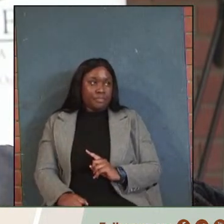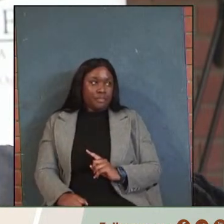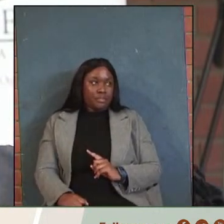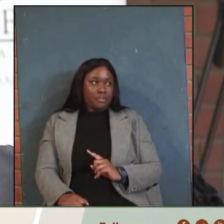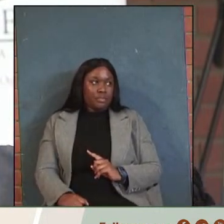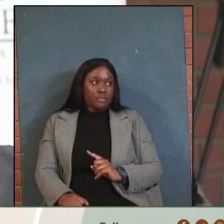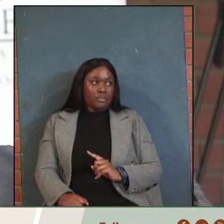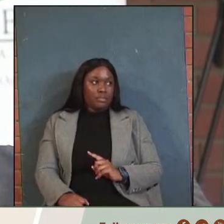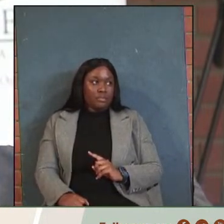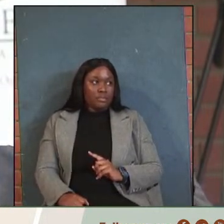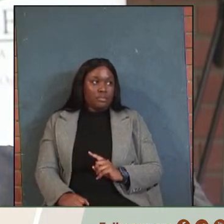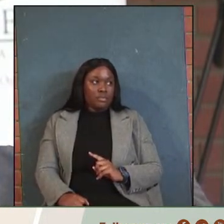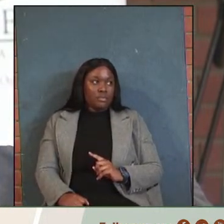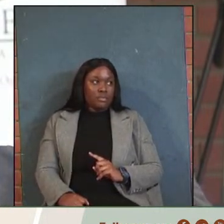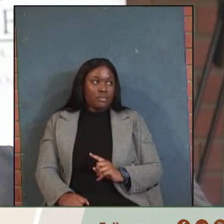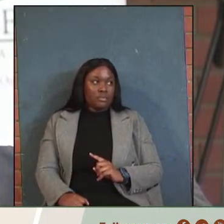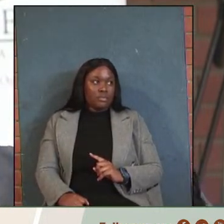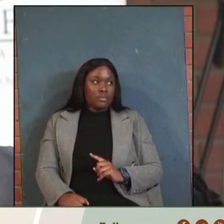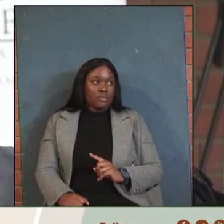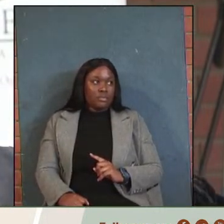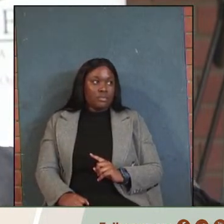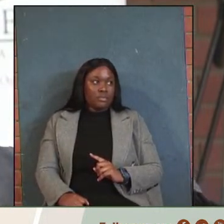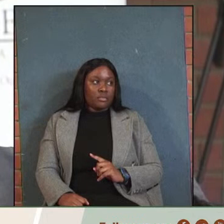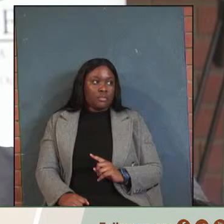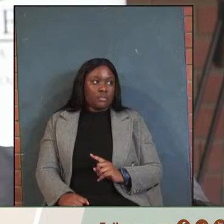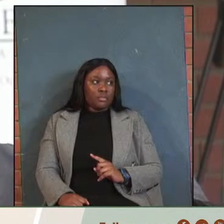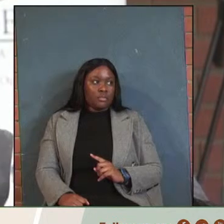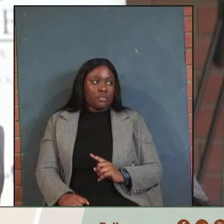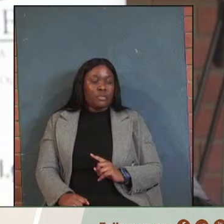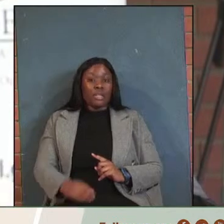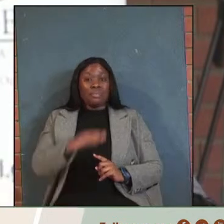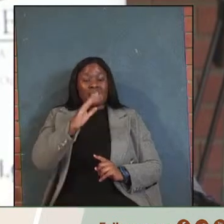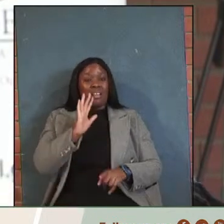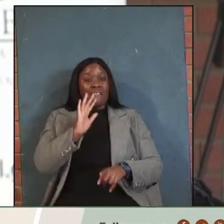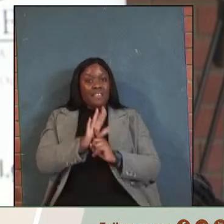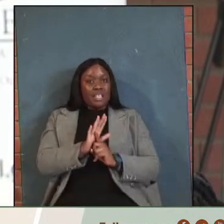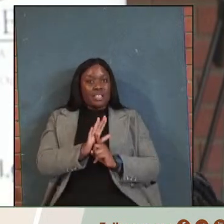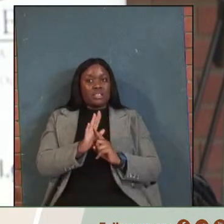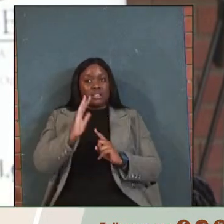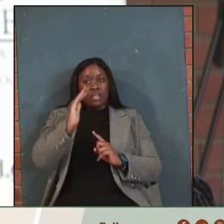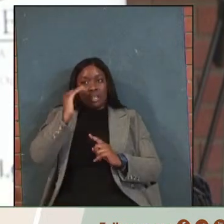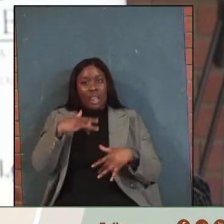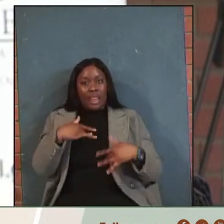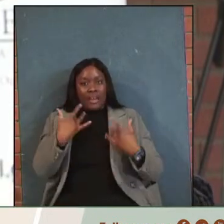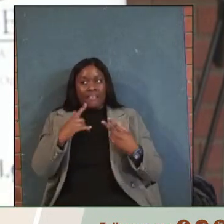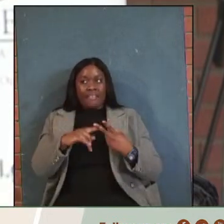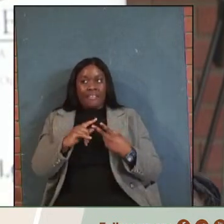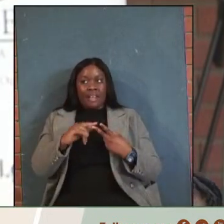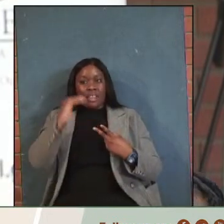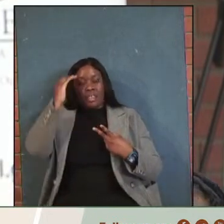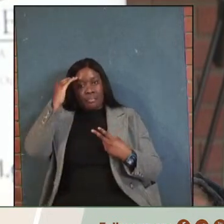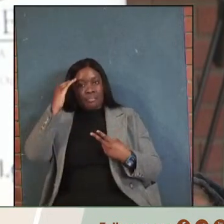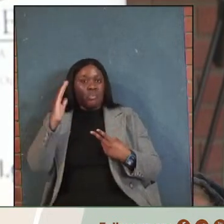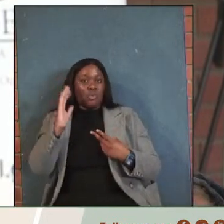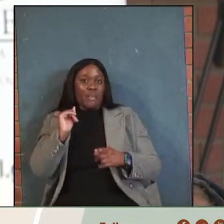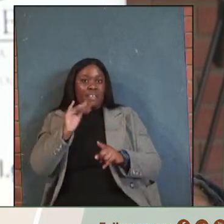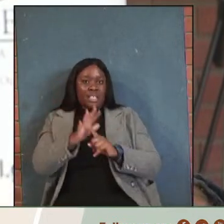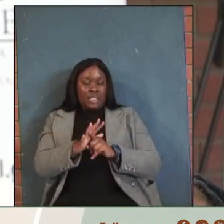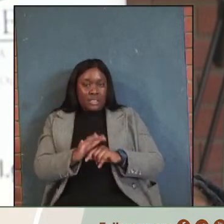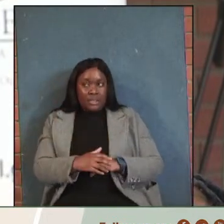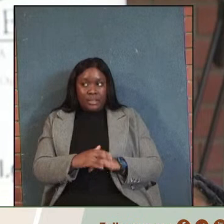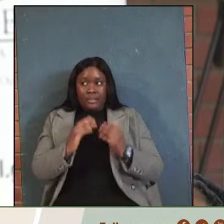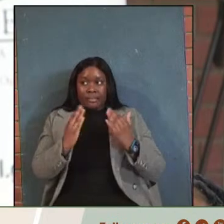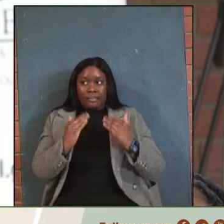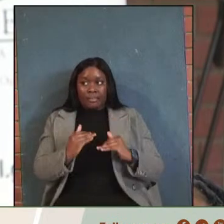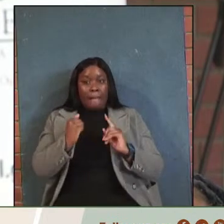Abuse against children has lifelong impacts on health and well-being of children, families, communities, and other nations. Abuse against